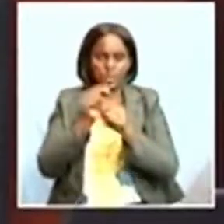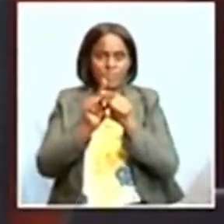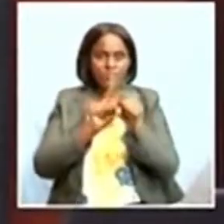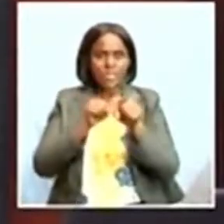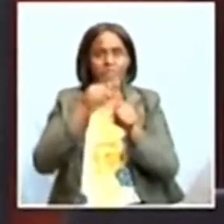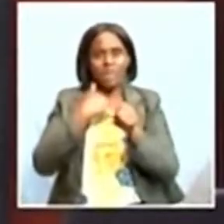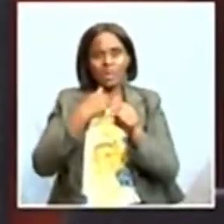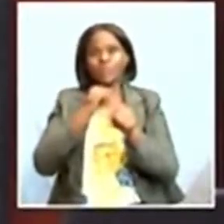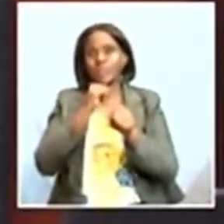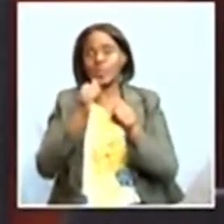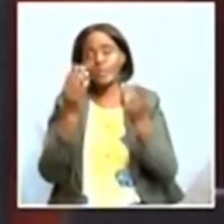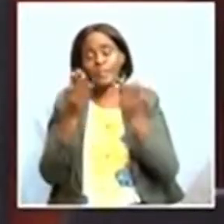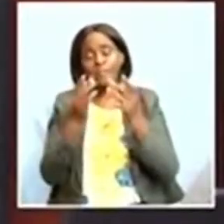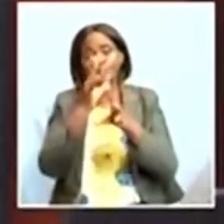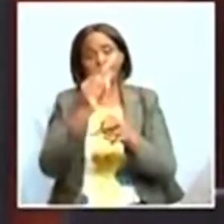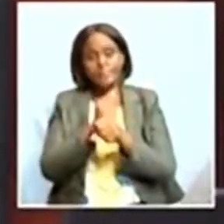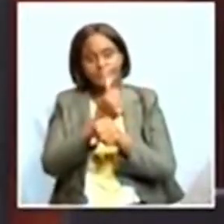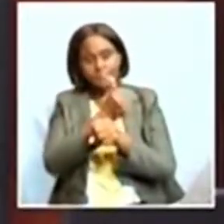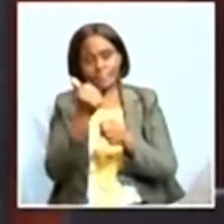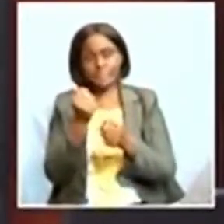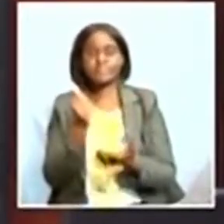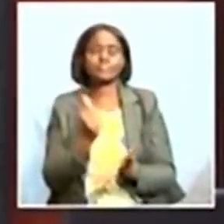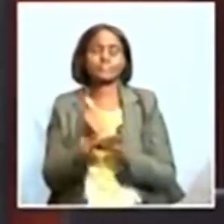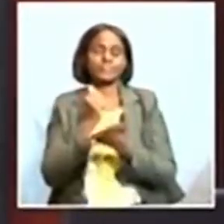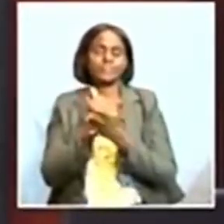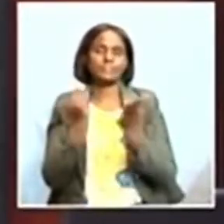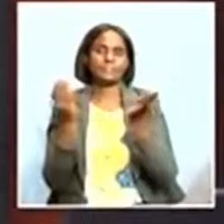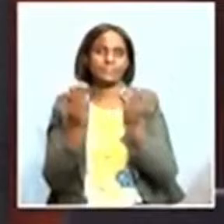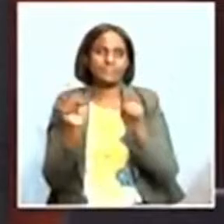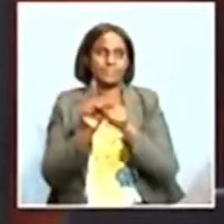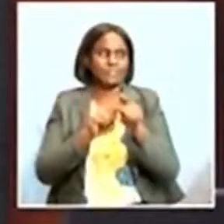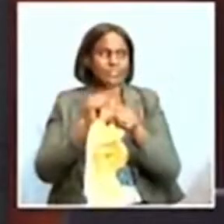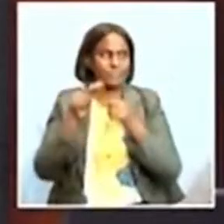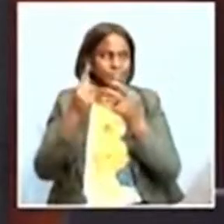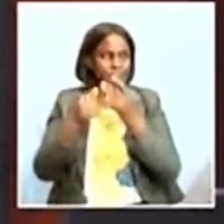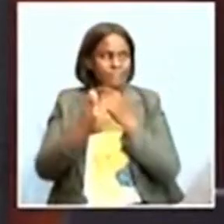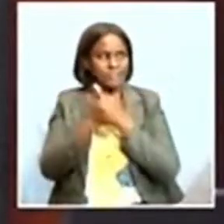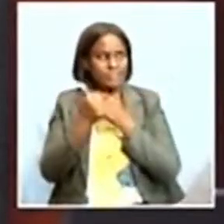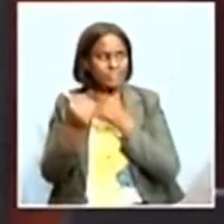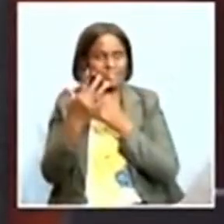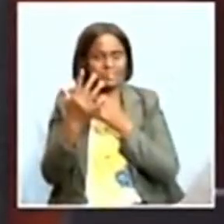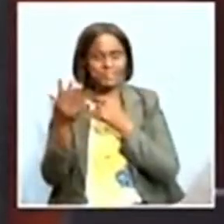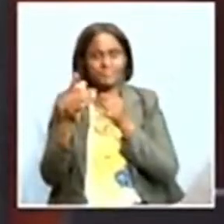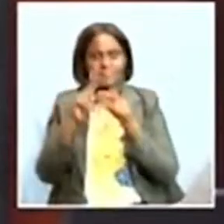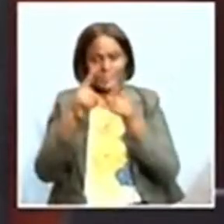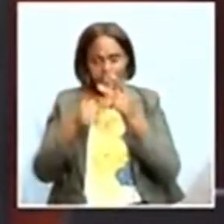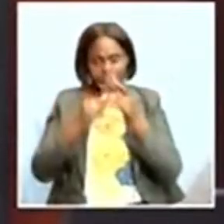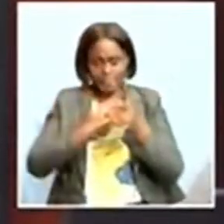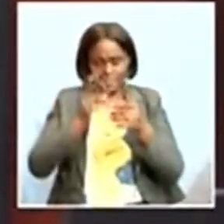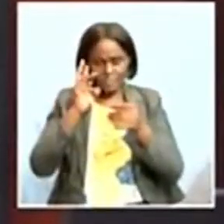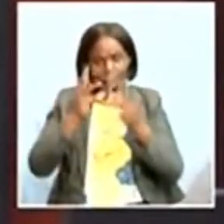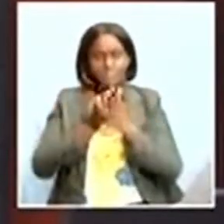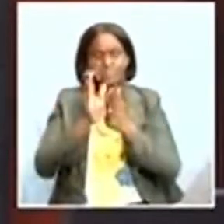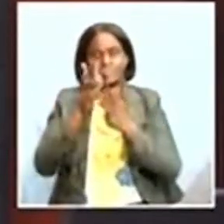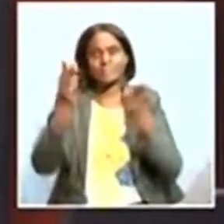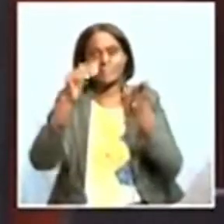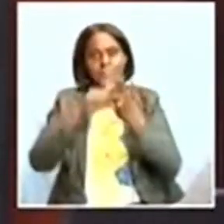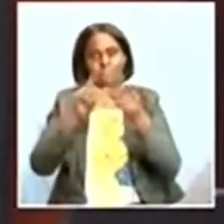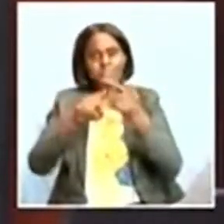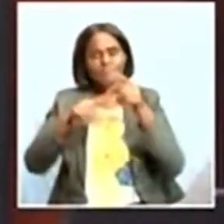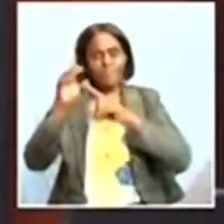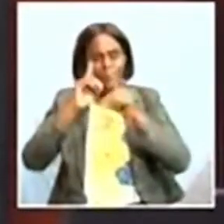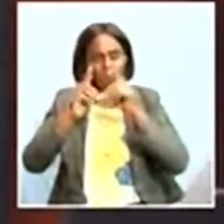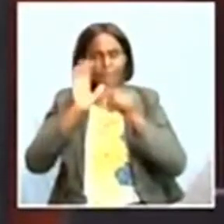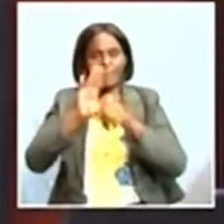not received any help, then that is something else. But please, I'll ask you again to